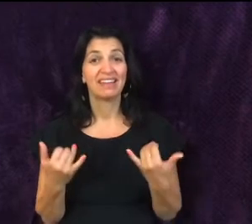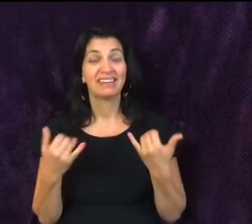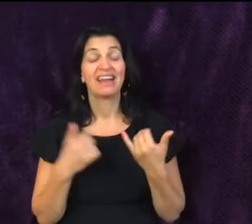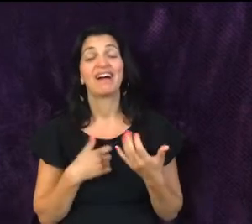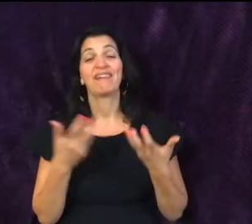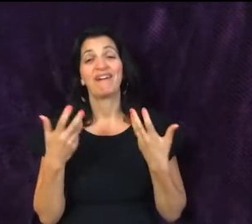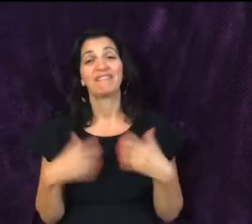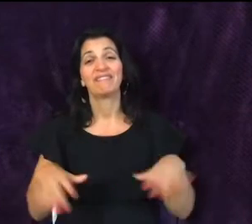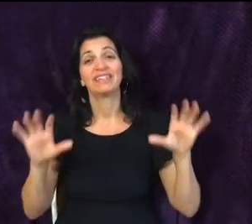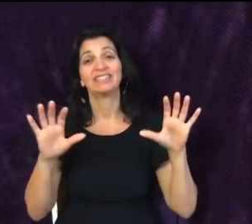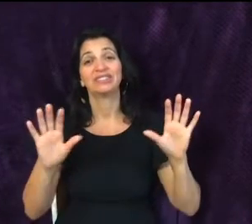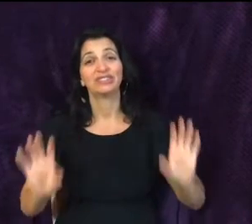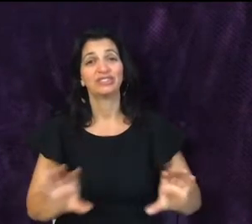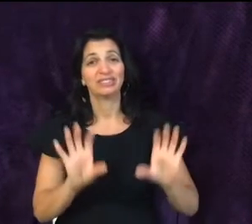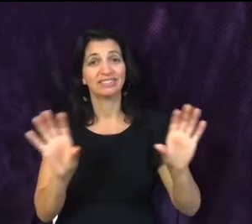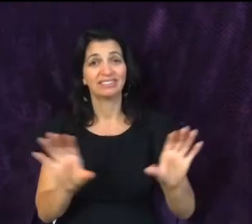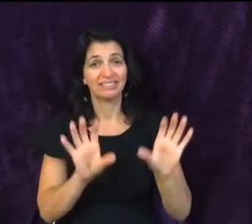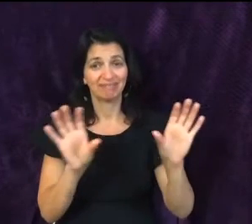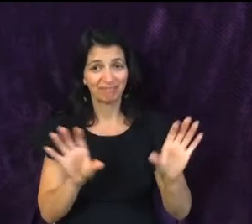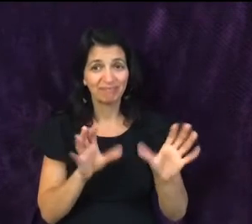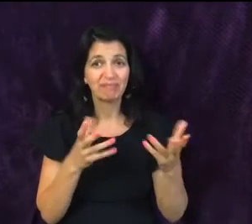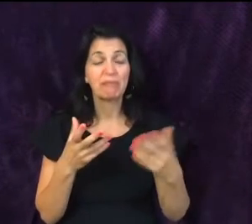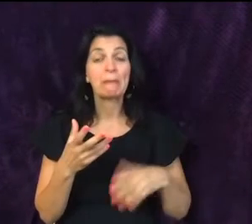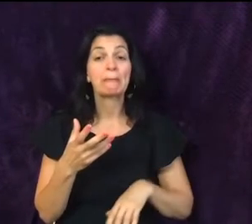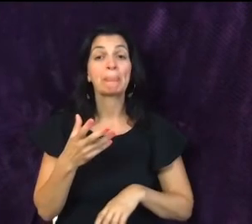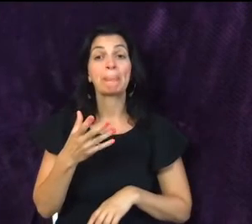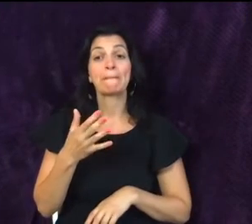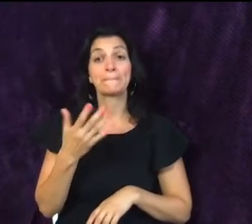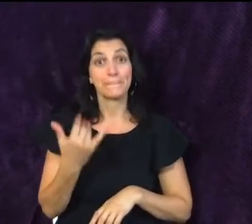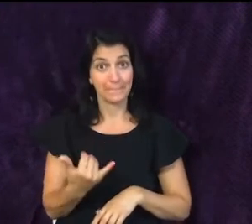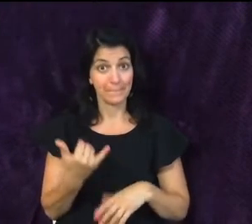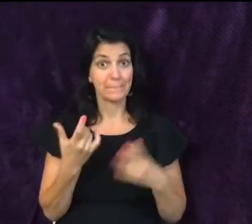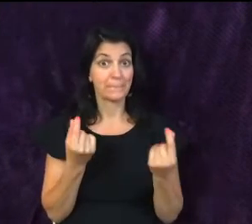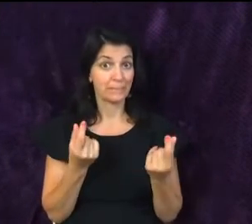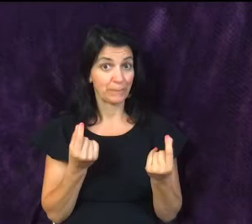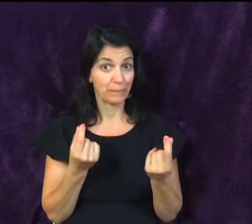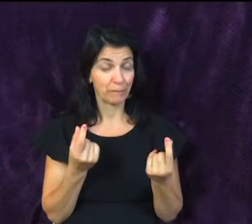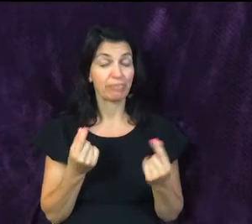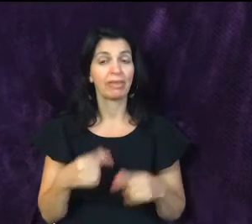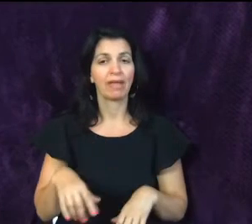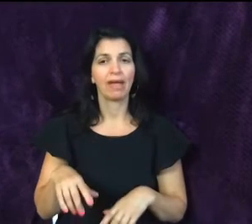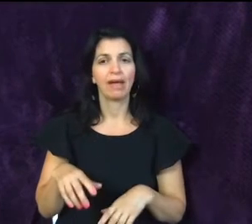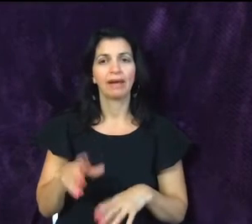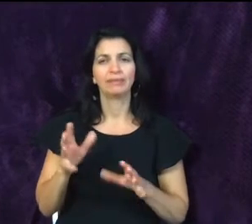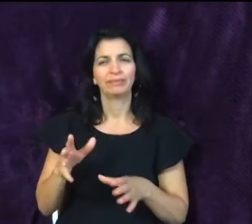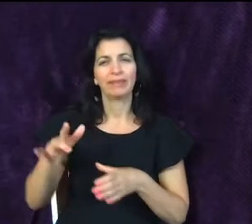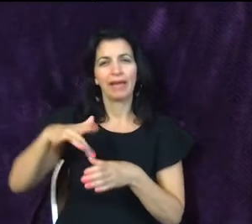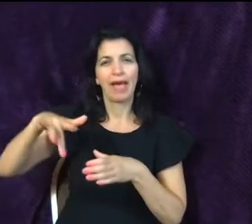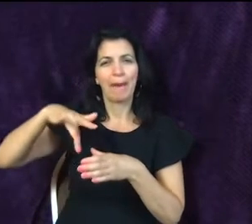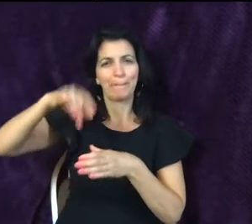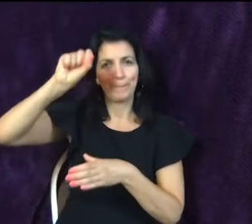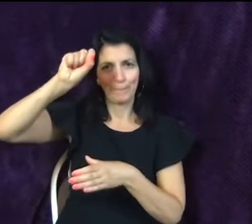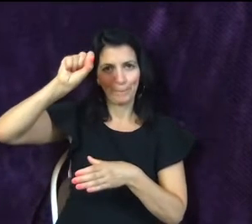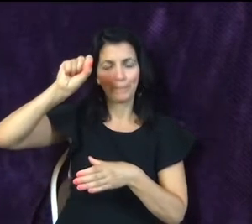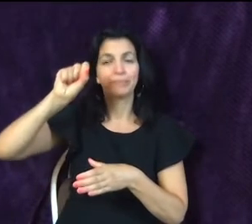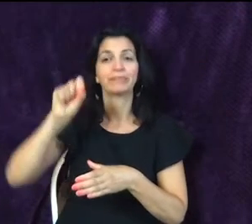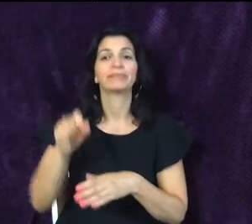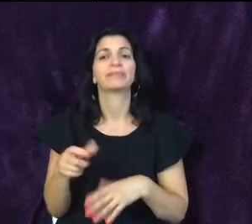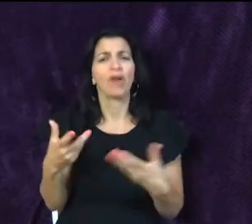Decorating my instrument, I'm going to take the empty container. It's decorated,